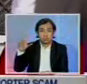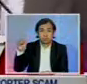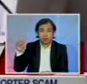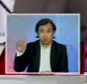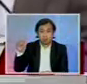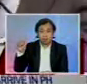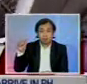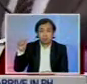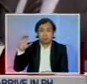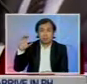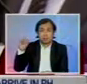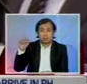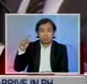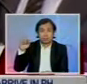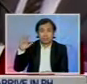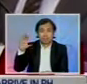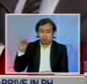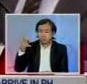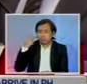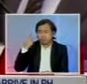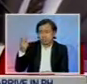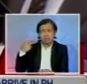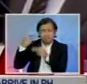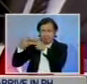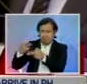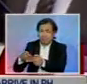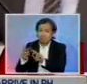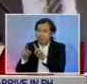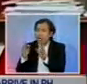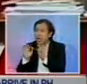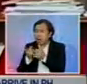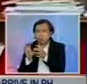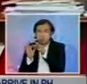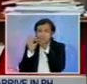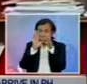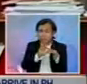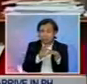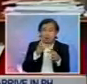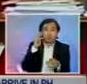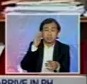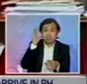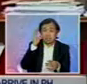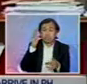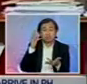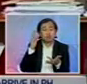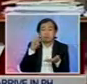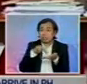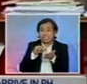Maria Carla C. Castillo to the respondent.